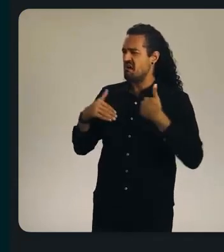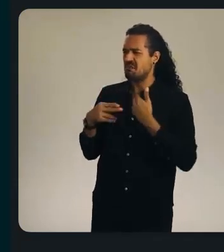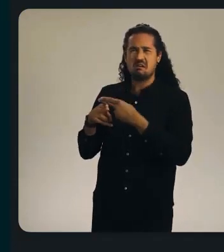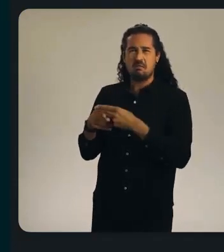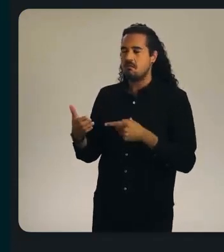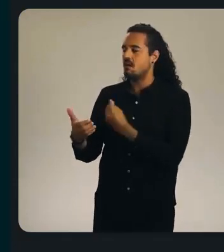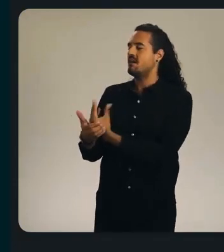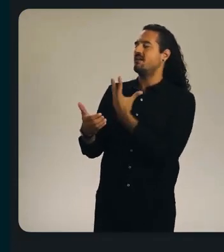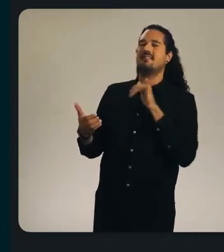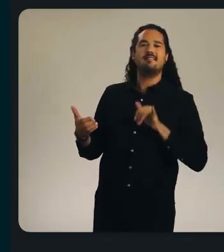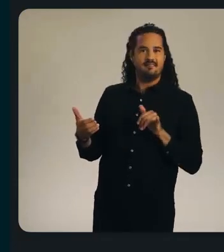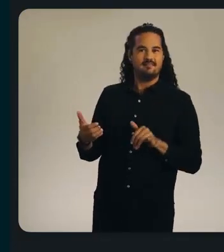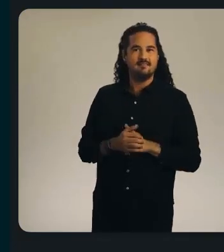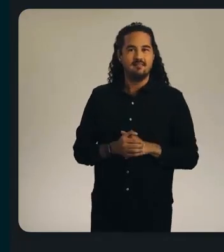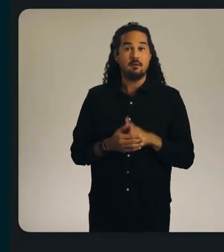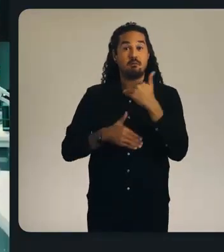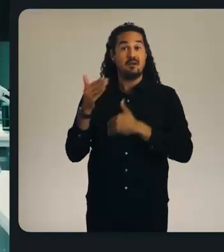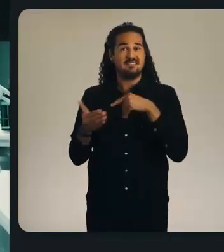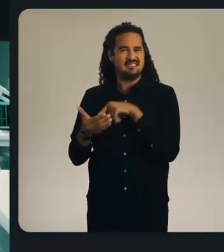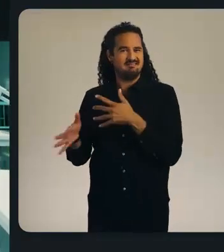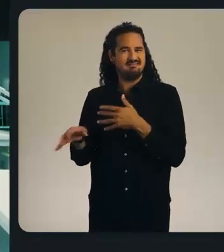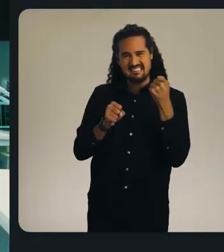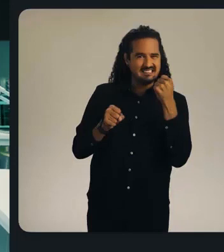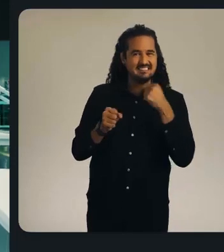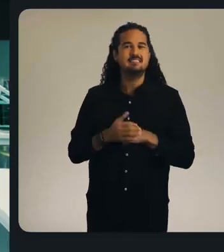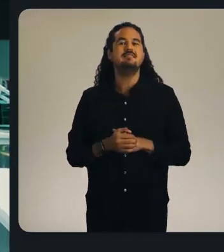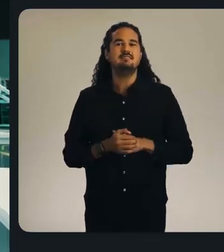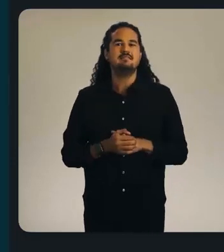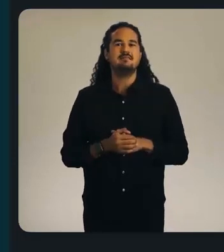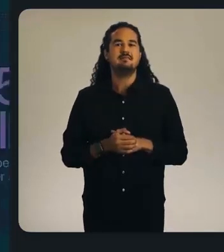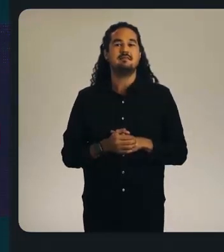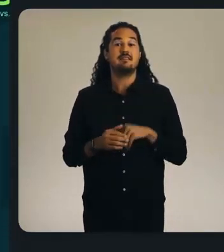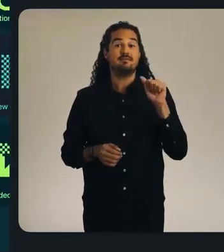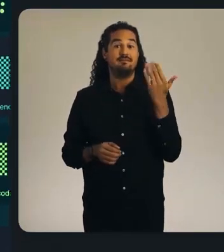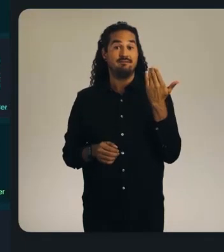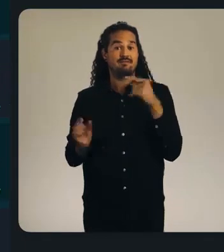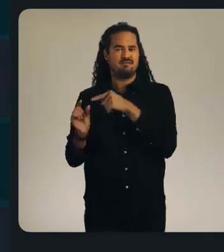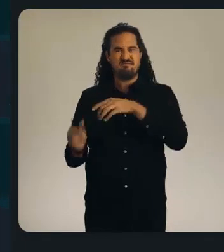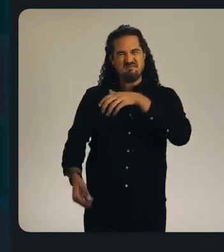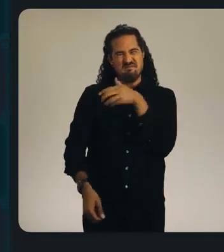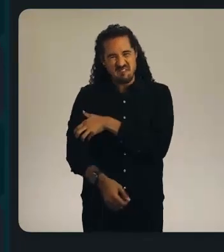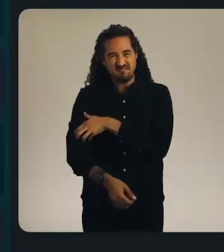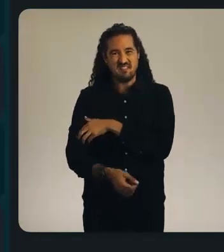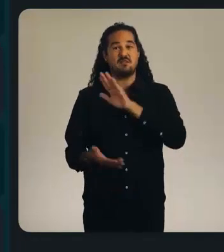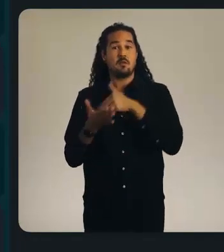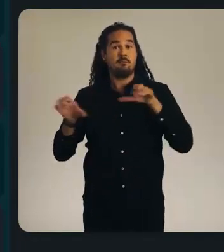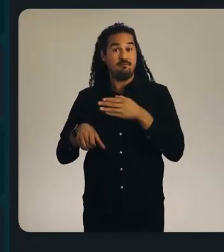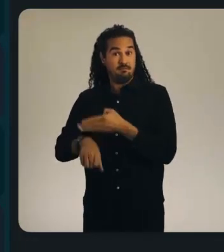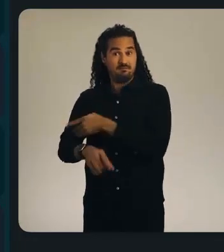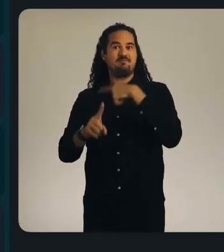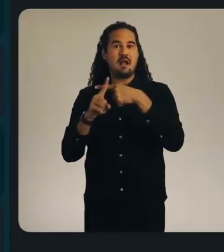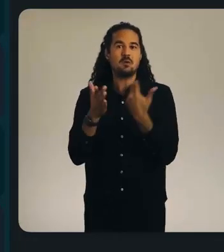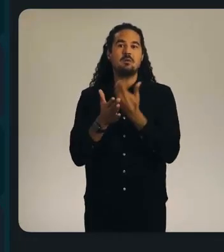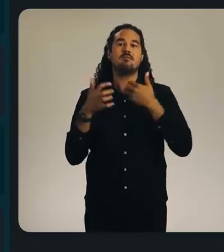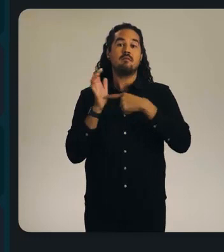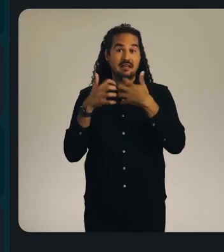you. And all the processing is done on device. A15 is a powerhouse. In addition to core performance improvements, there's a new display engine, new